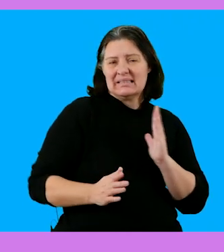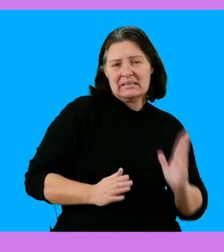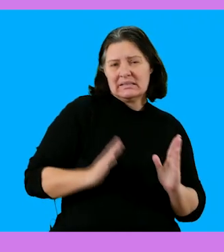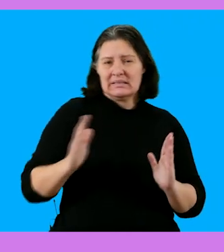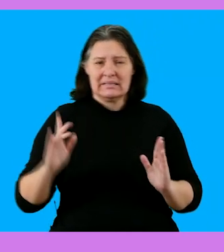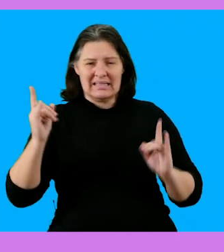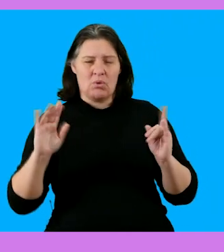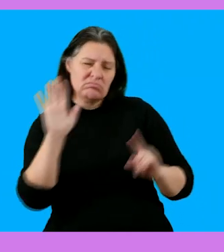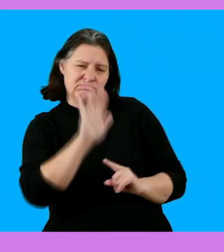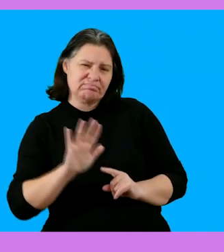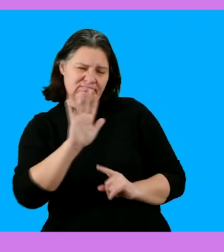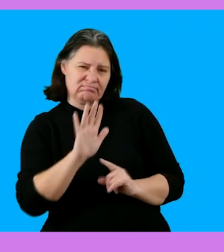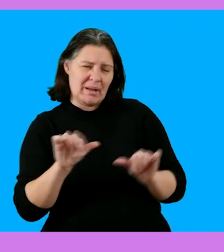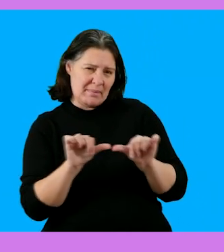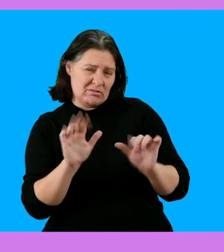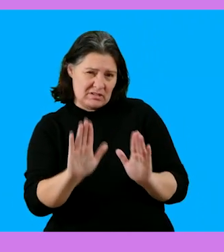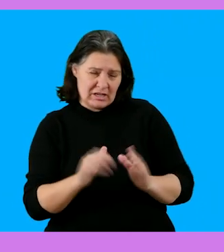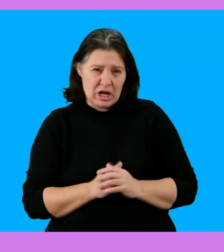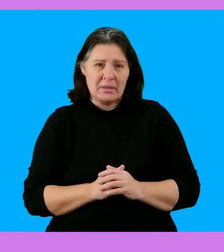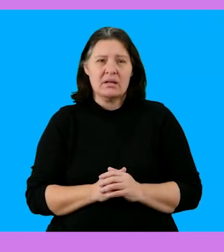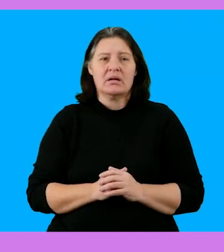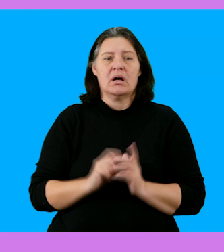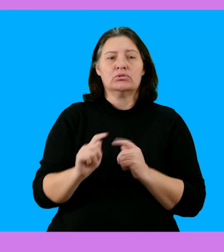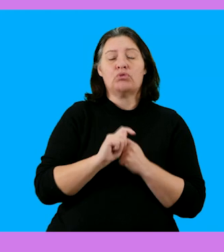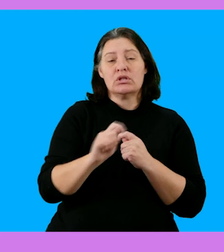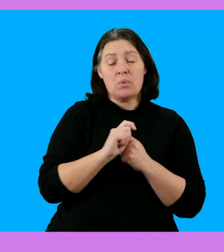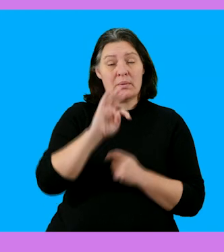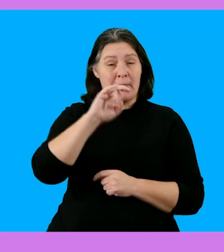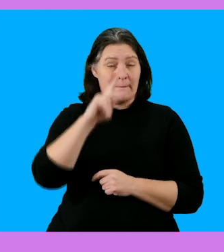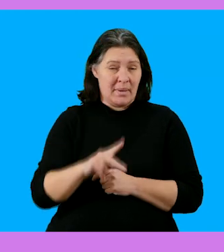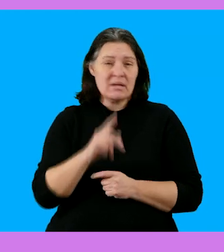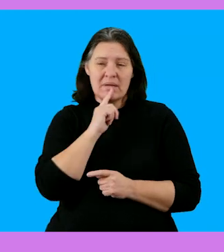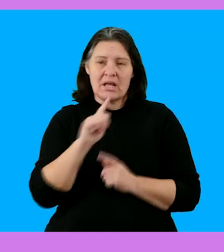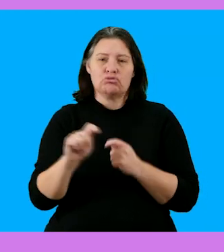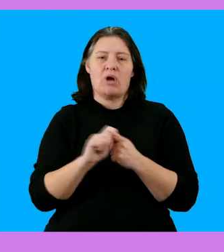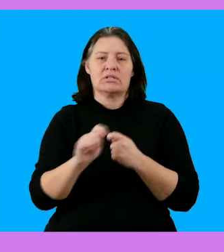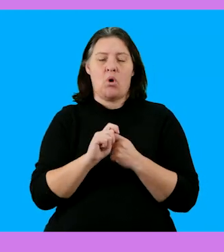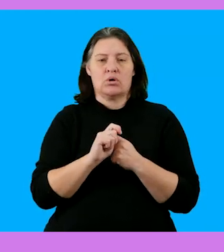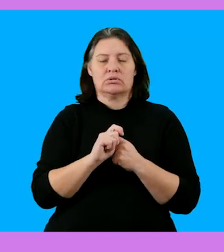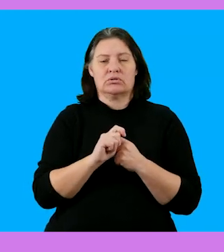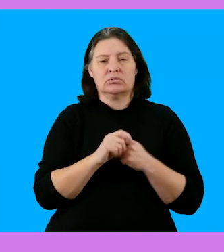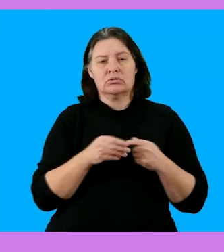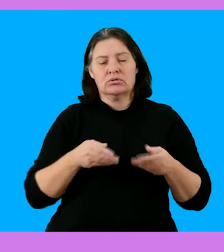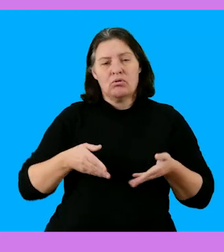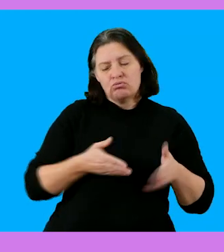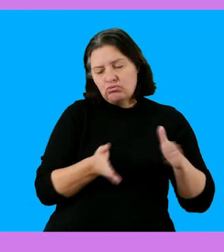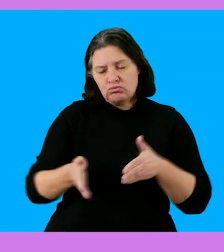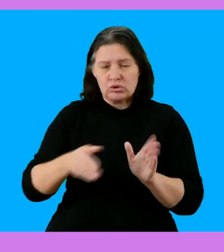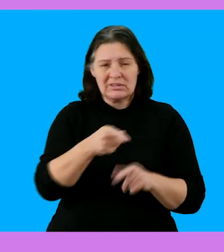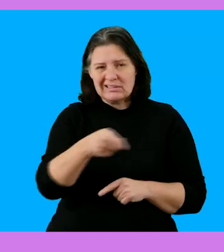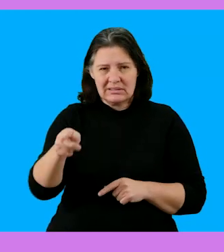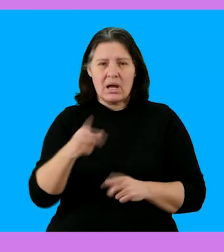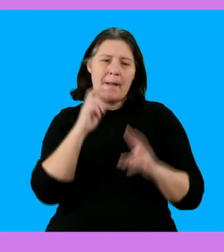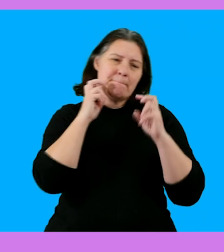approximate distances between different towns. Then a transport map is a map which indicates transport routes,